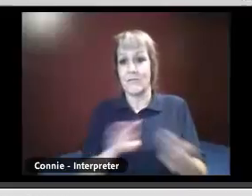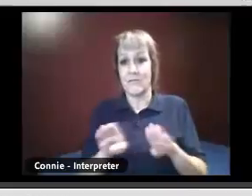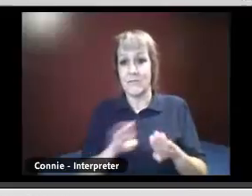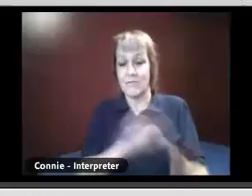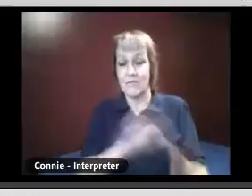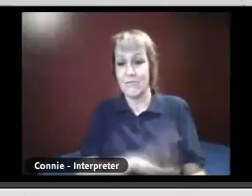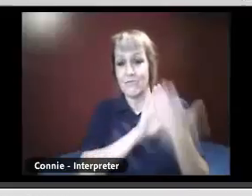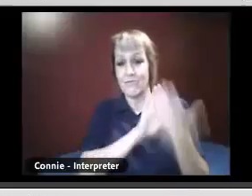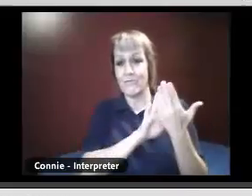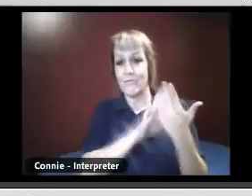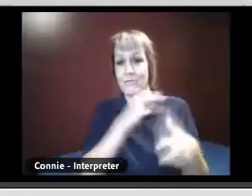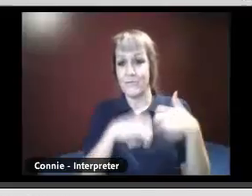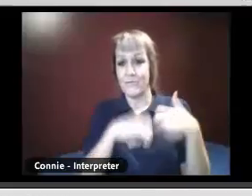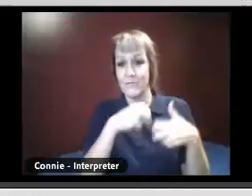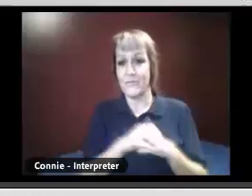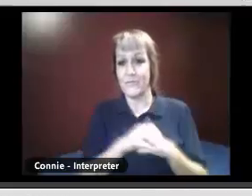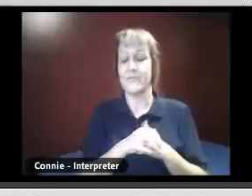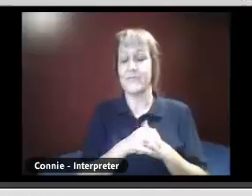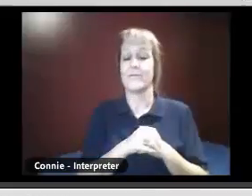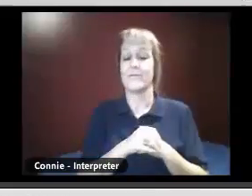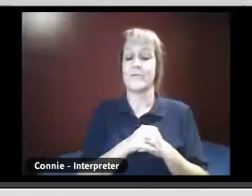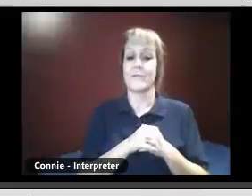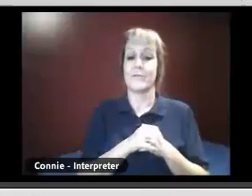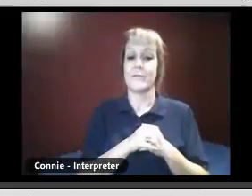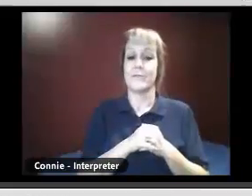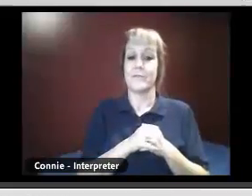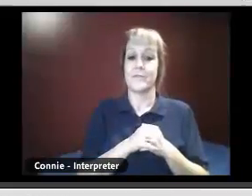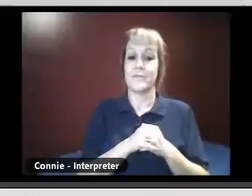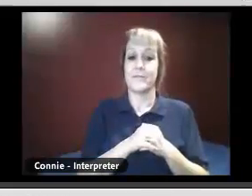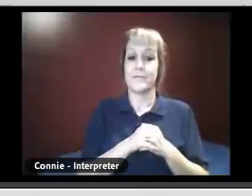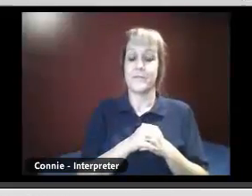that really need to be addressed. So